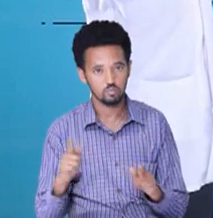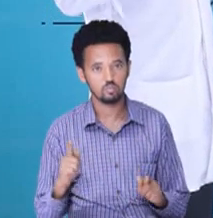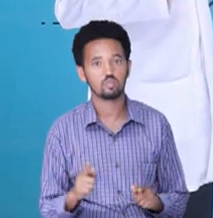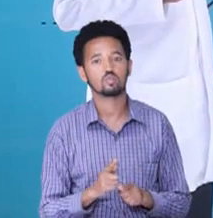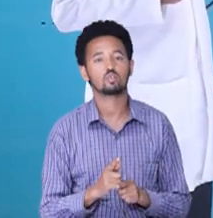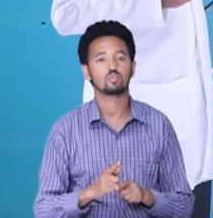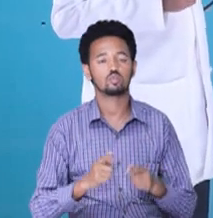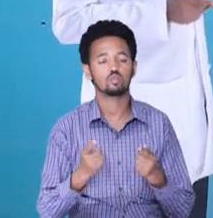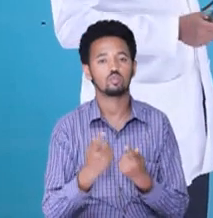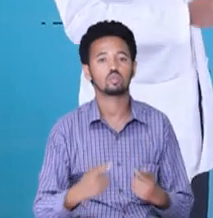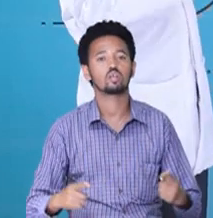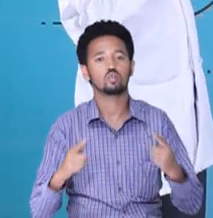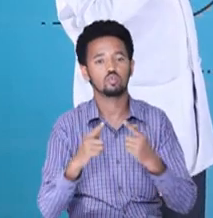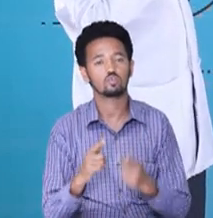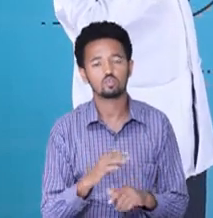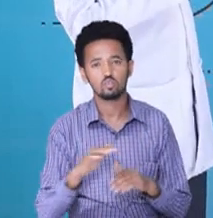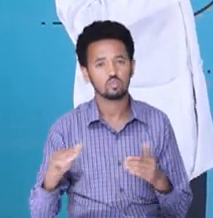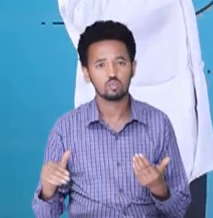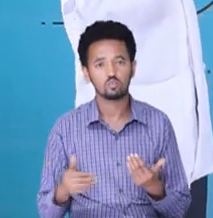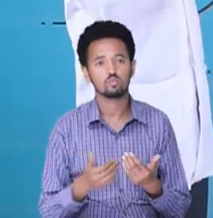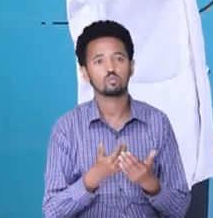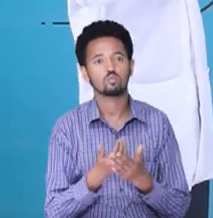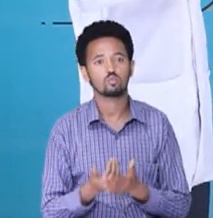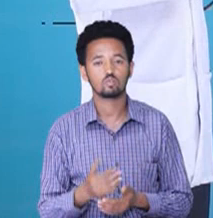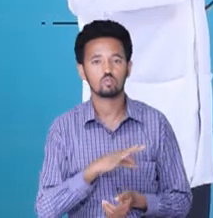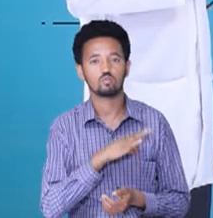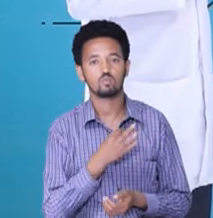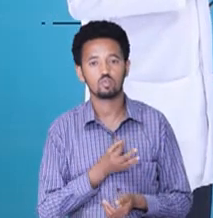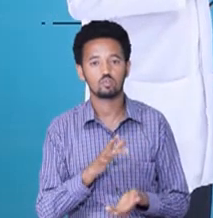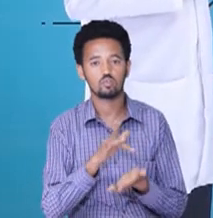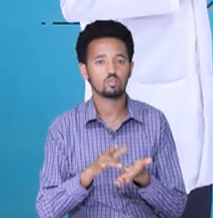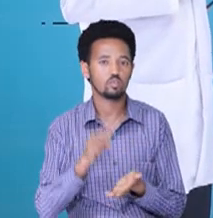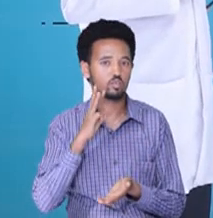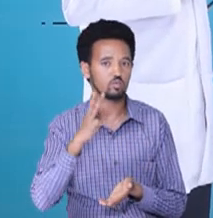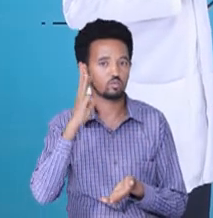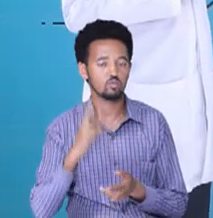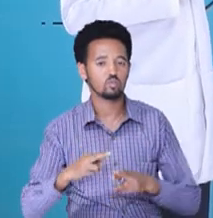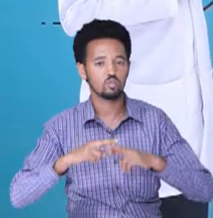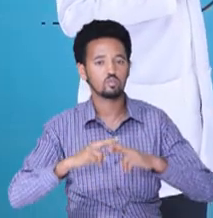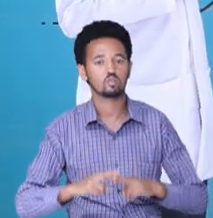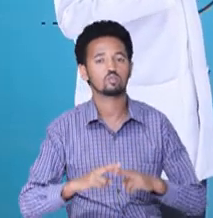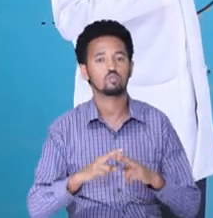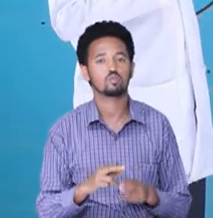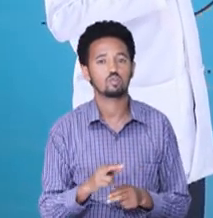freedom of religion. And the division of France into states was rejected